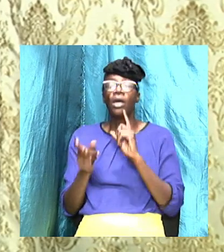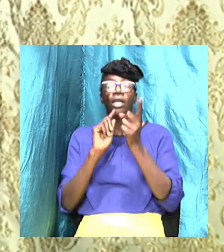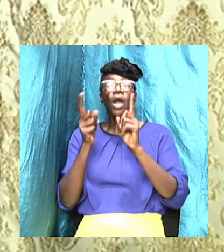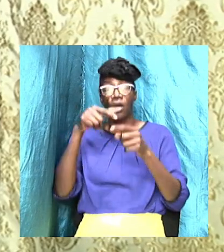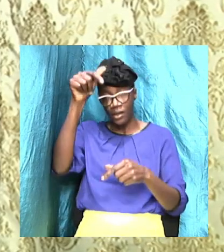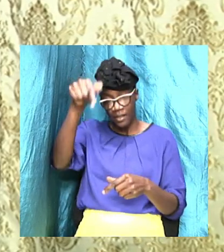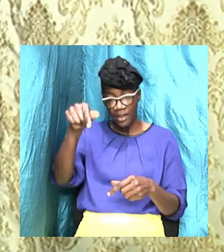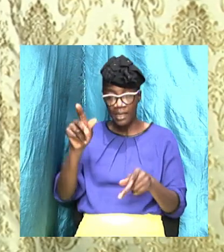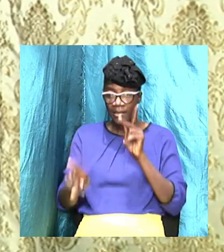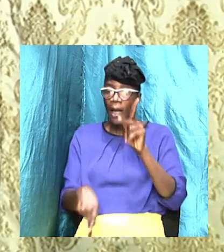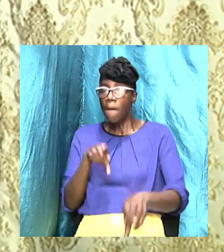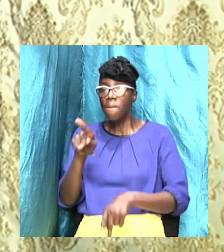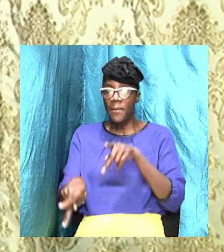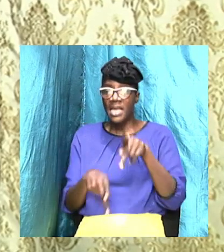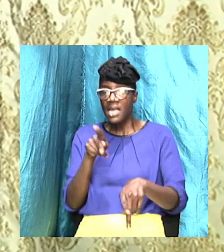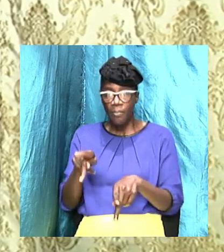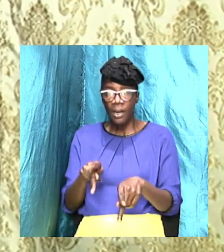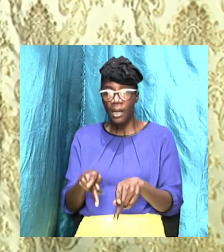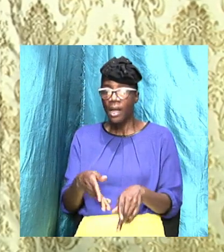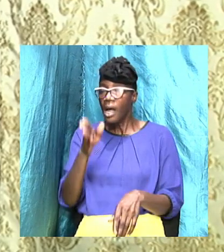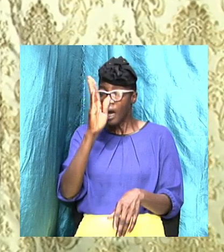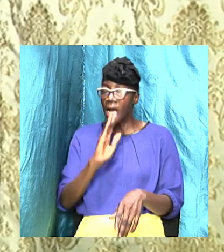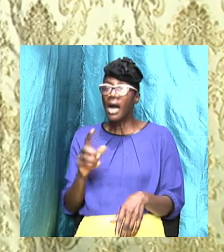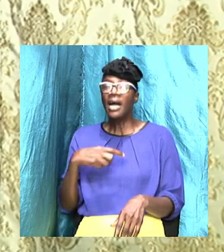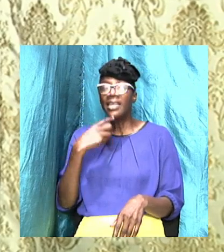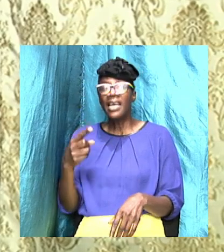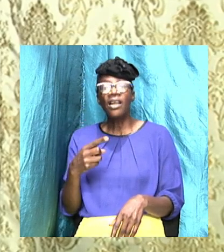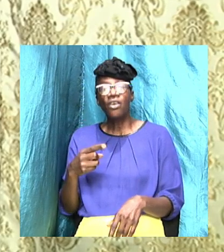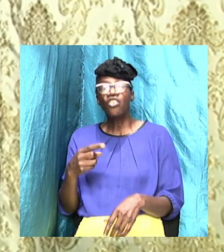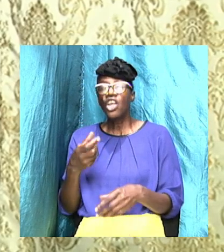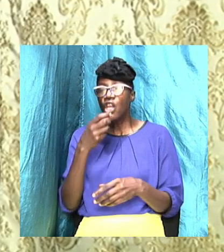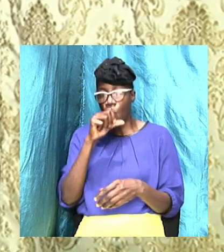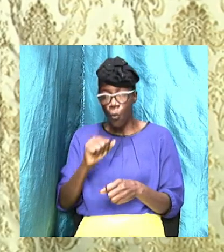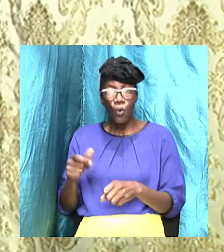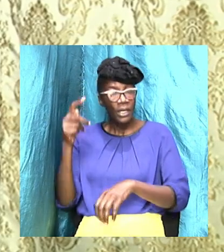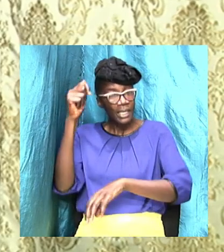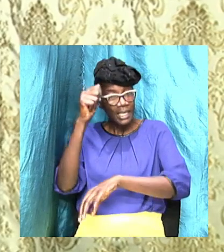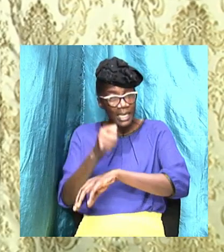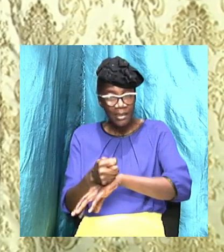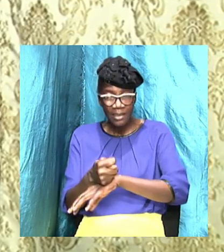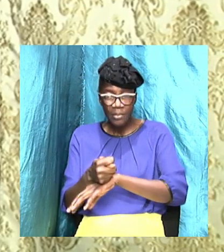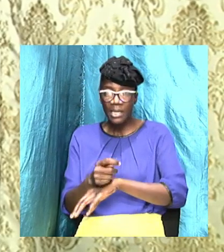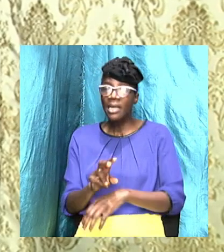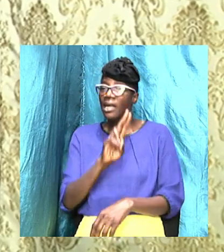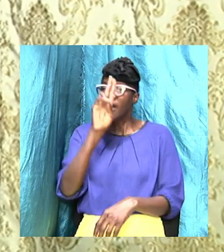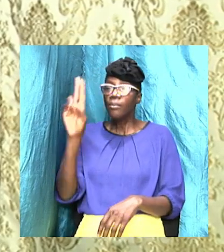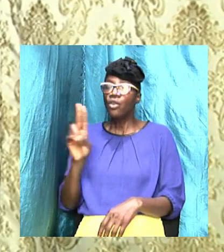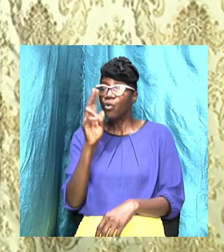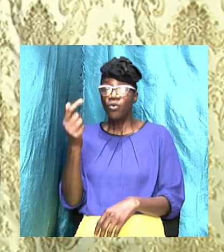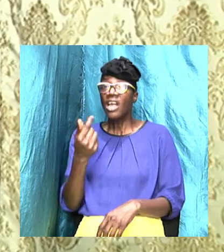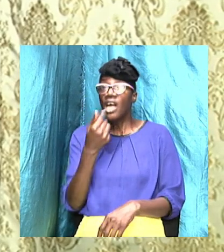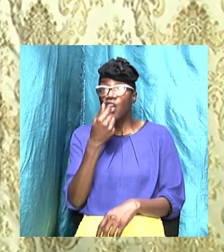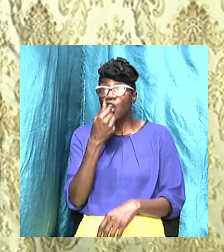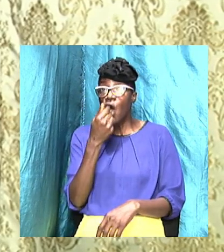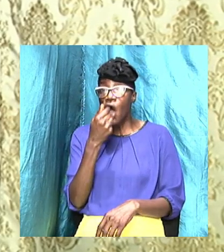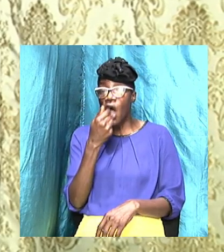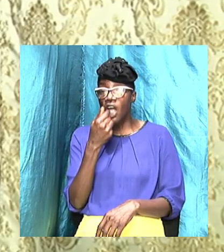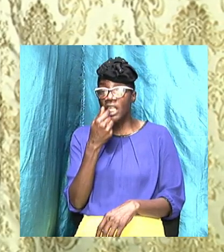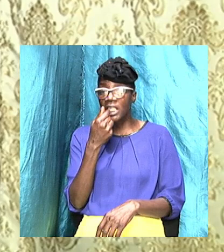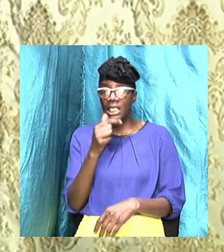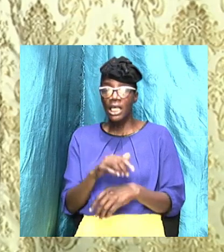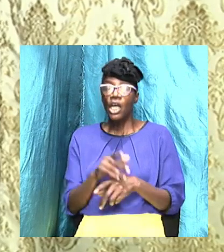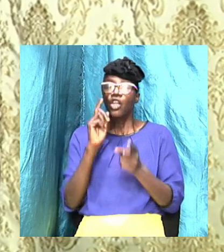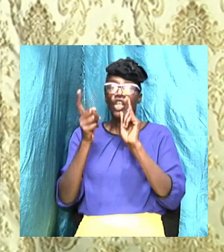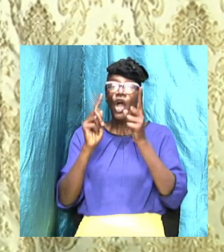this people. Amen. So God had told us from in the Old Testament that he's going to use tongues, amen, to speak